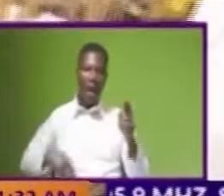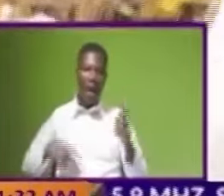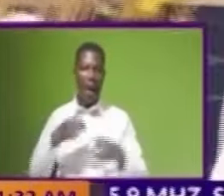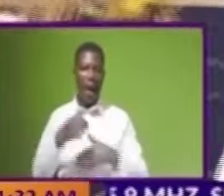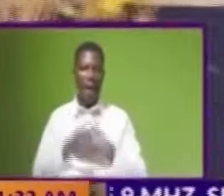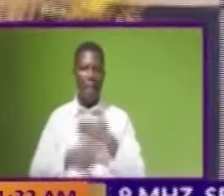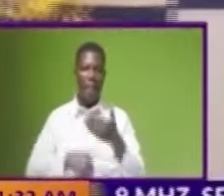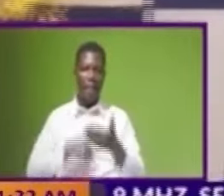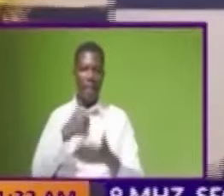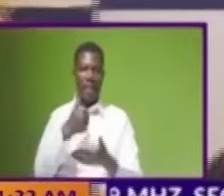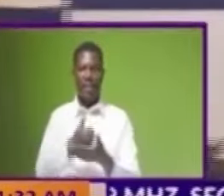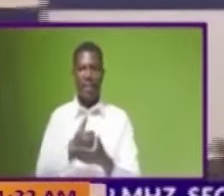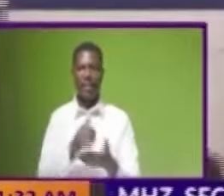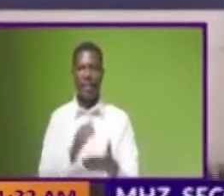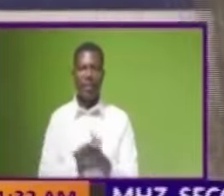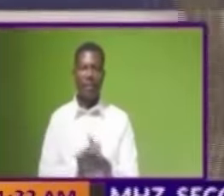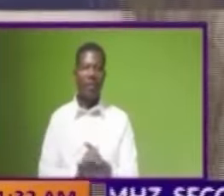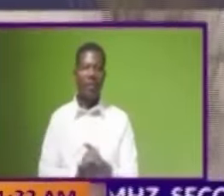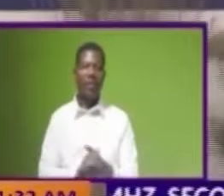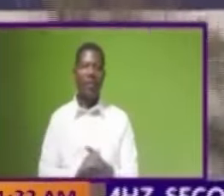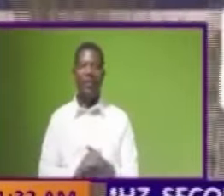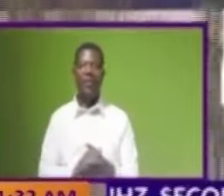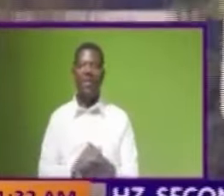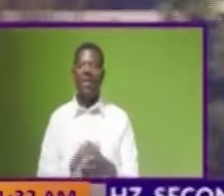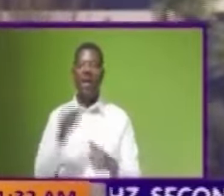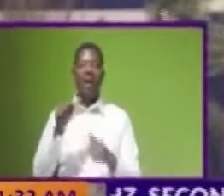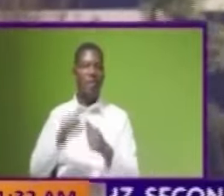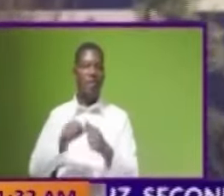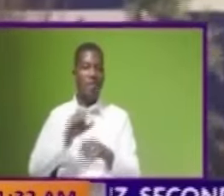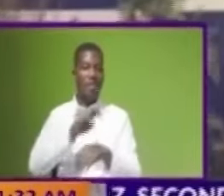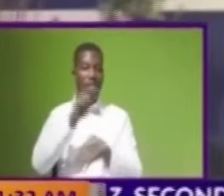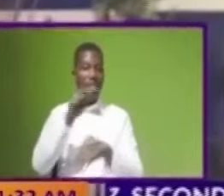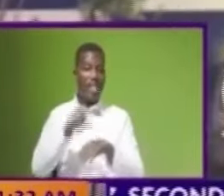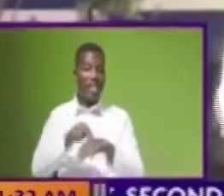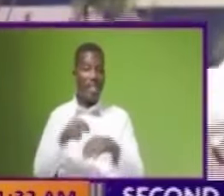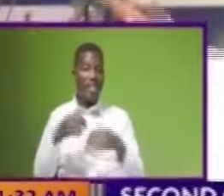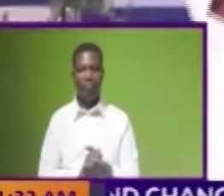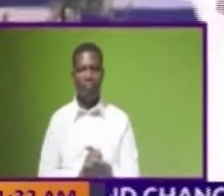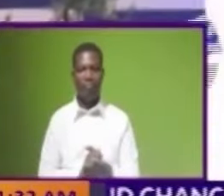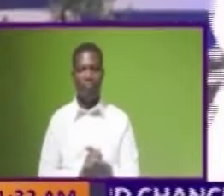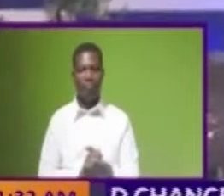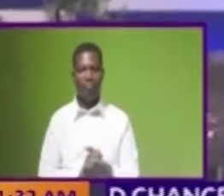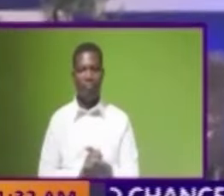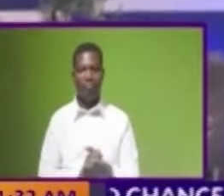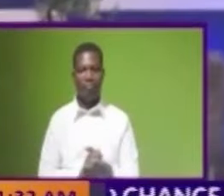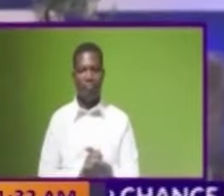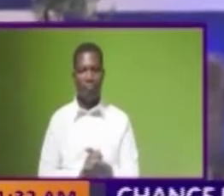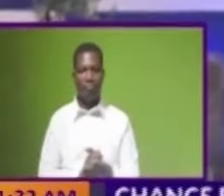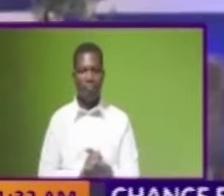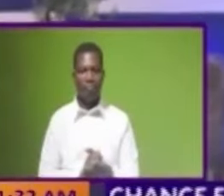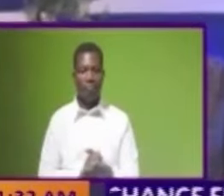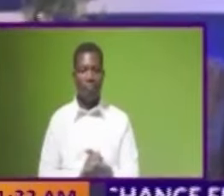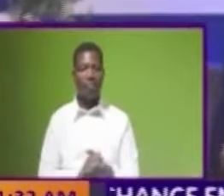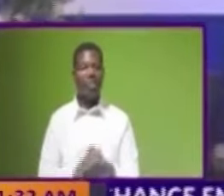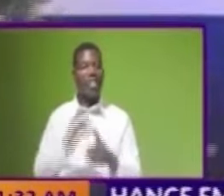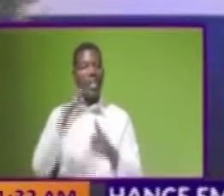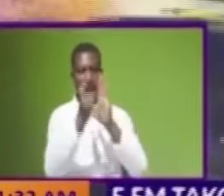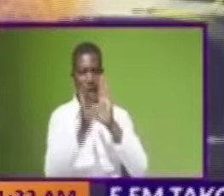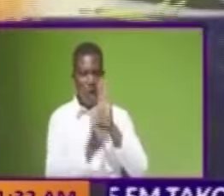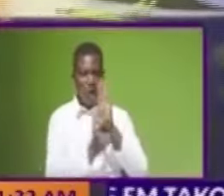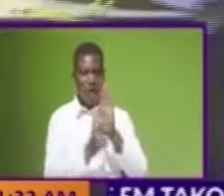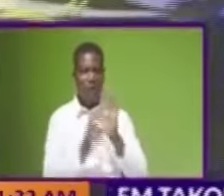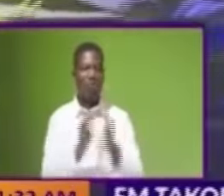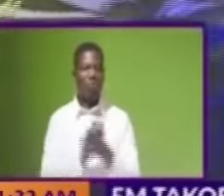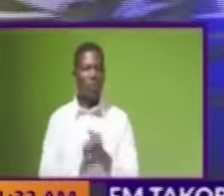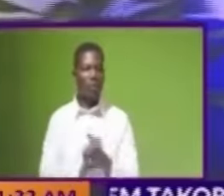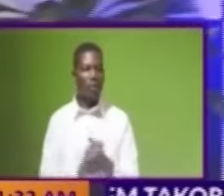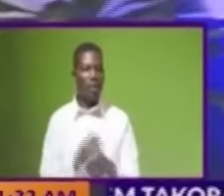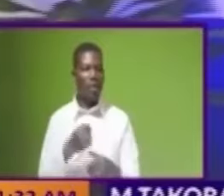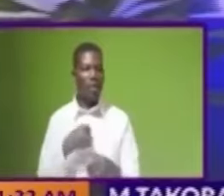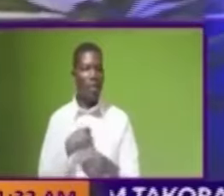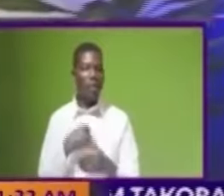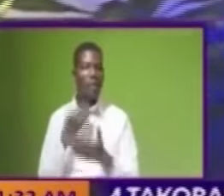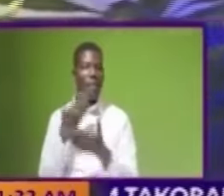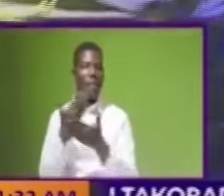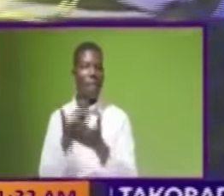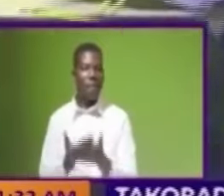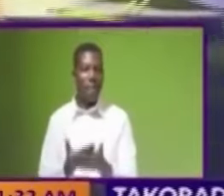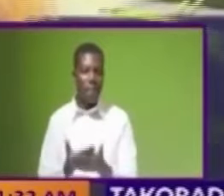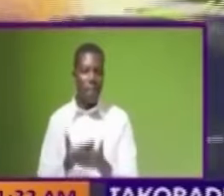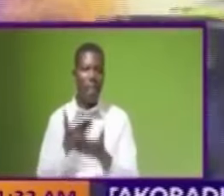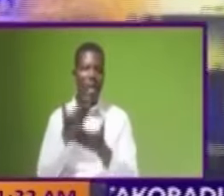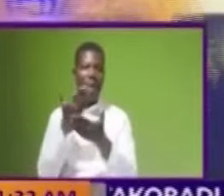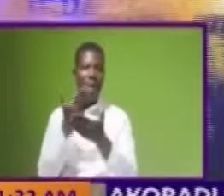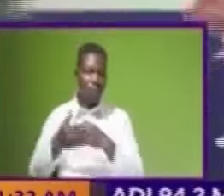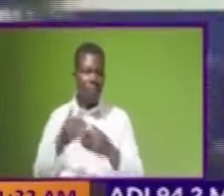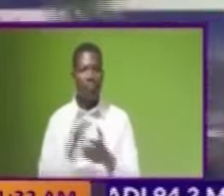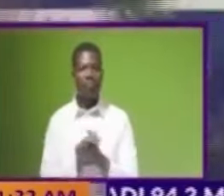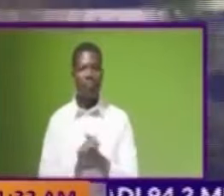Obiti mi flaw, eh, na ni consent ka udi na tem, unsese si ano, ye be be chi wi, na ye ye unsese, de say wo de bia be